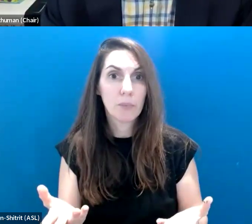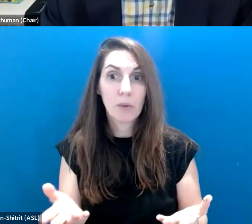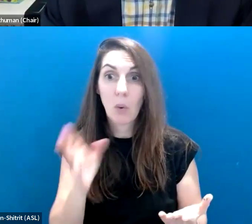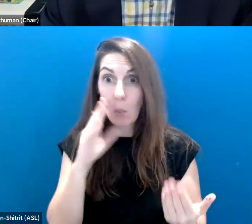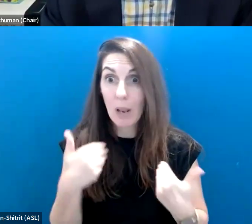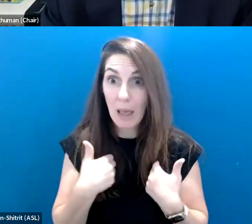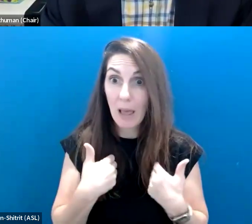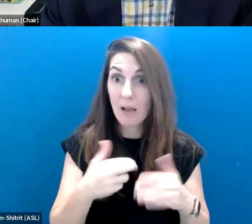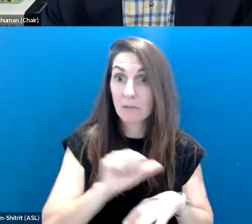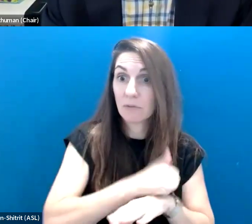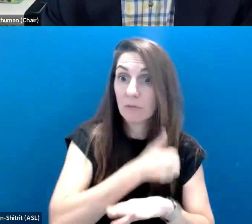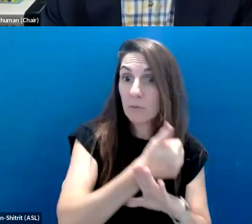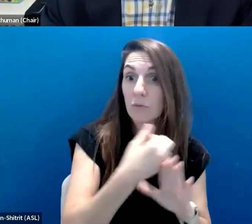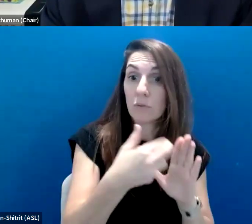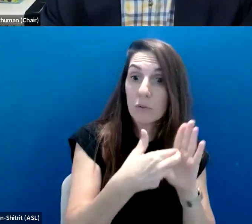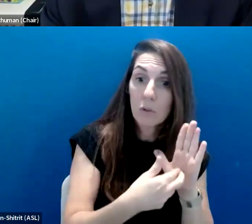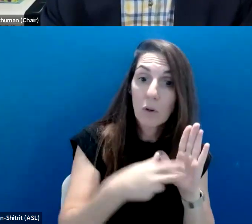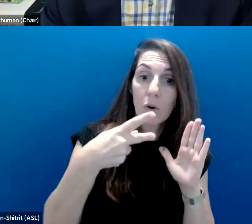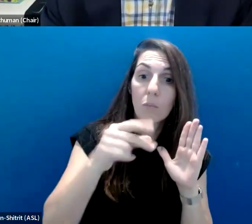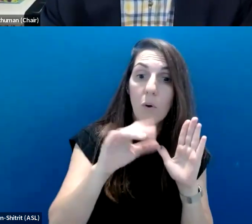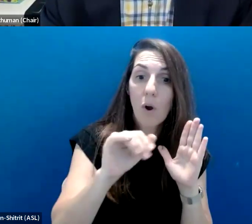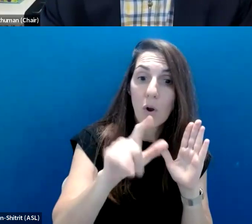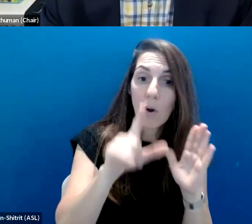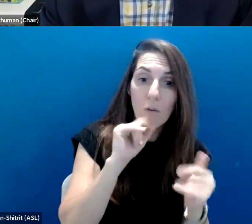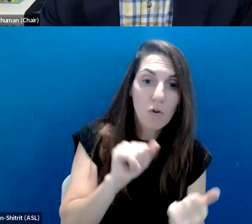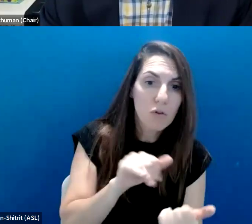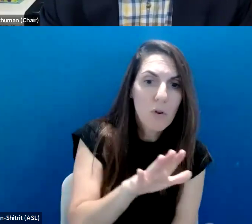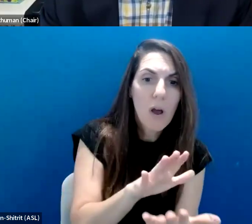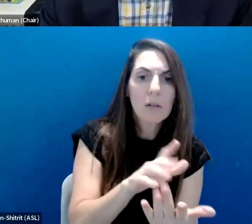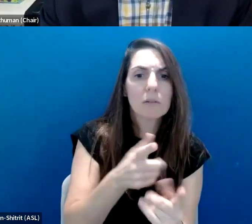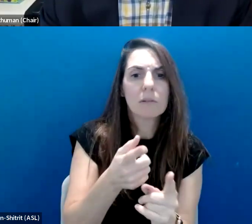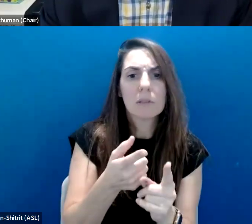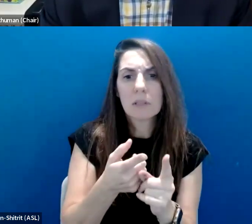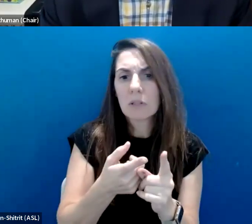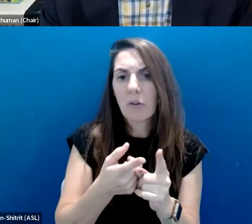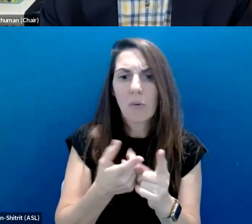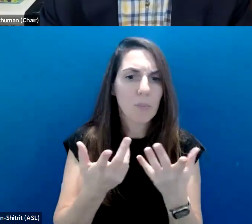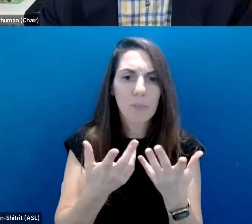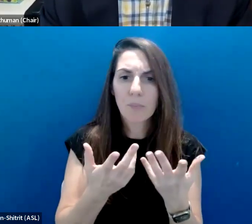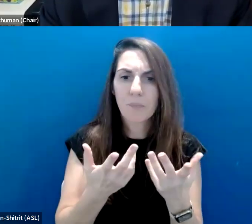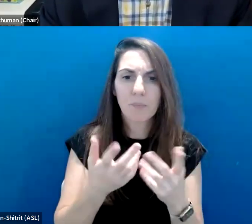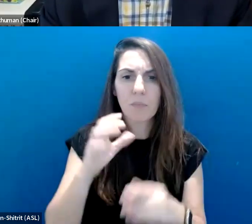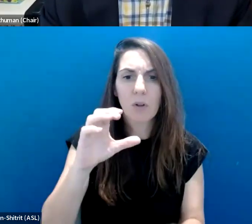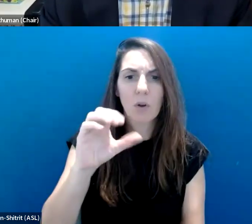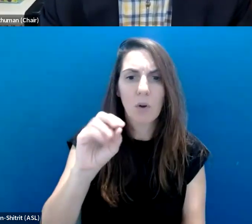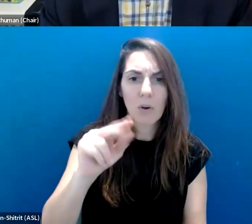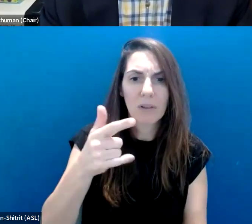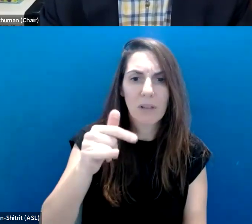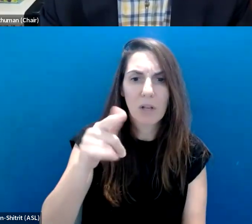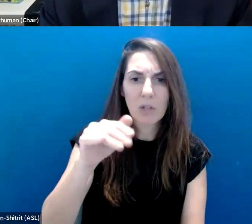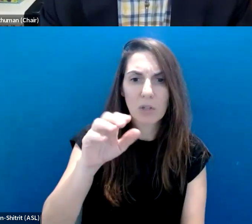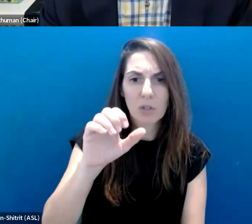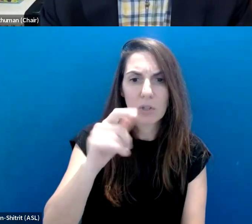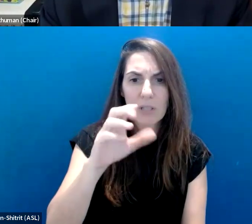protocol for addressing contentious issues? Like are we providing an